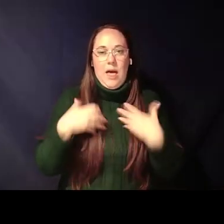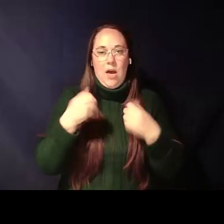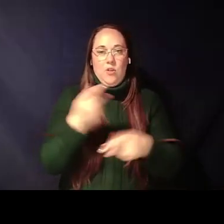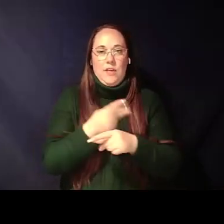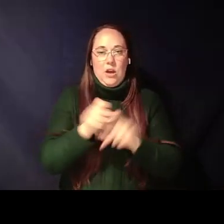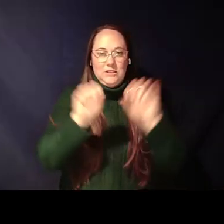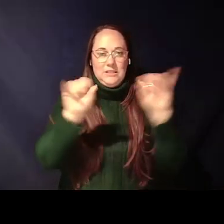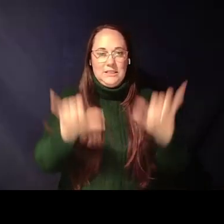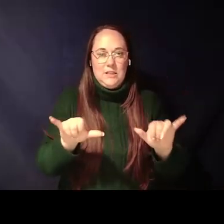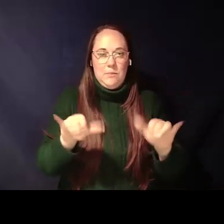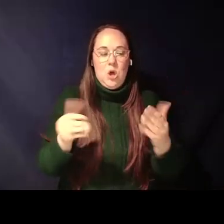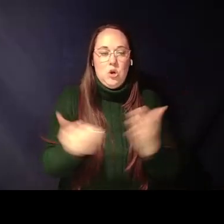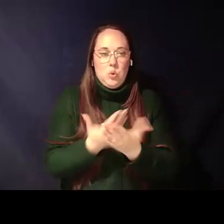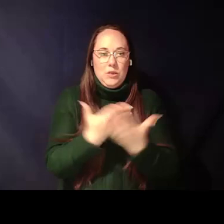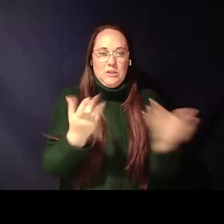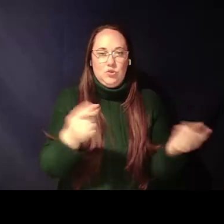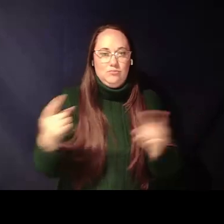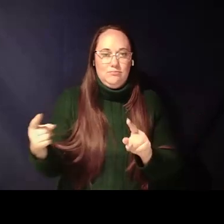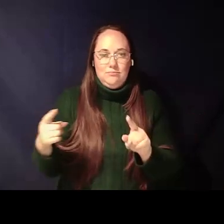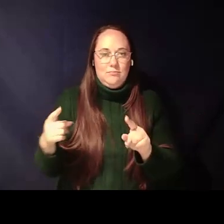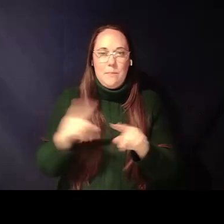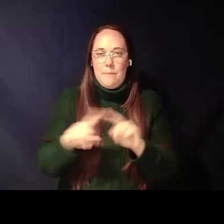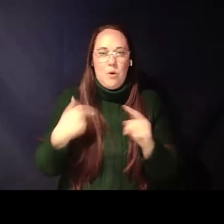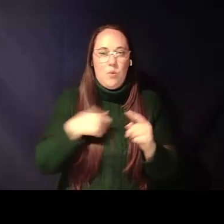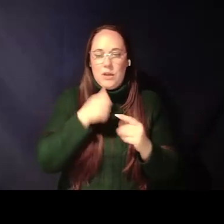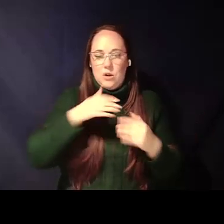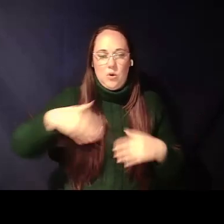measures are being developed across states, but we don't have that data.